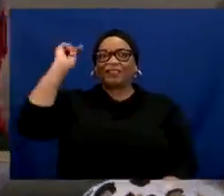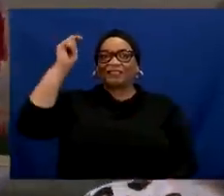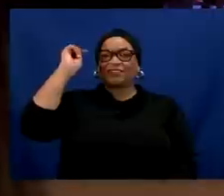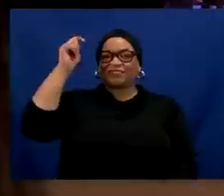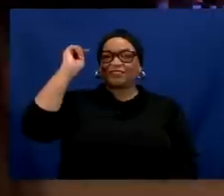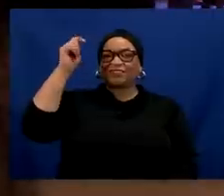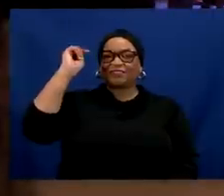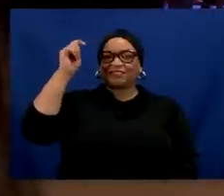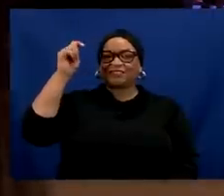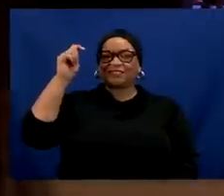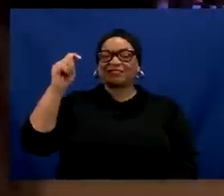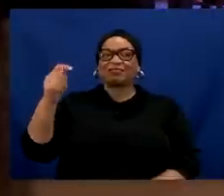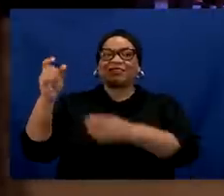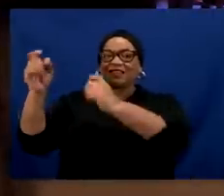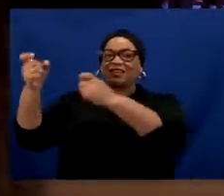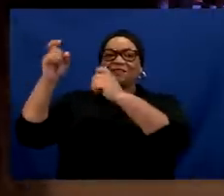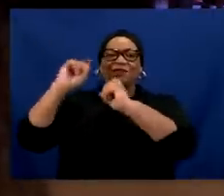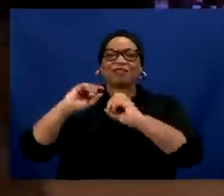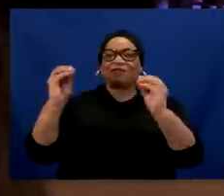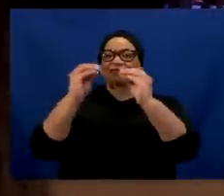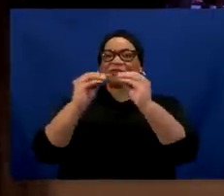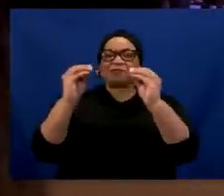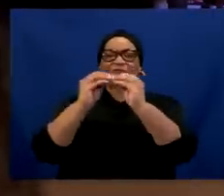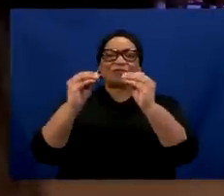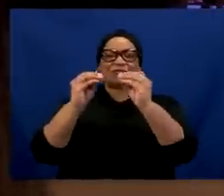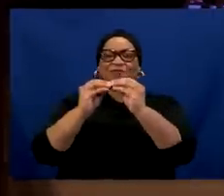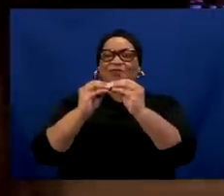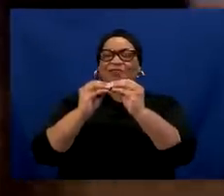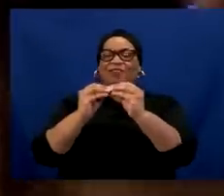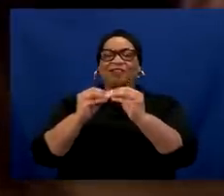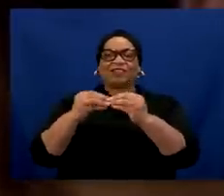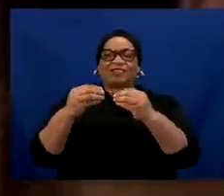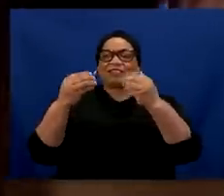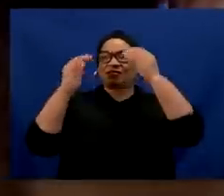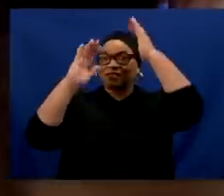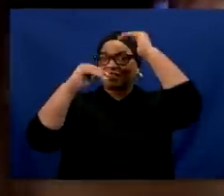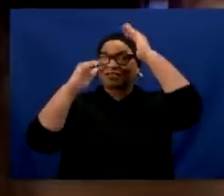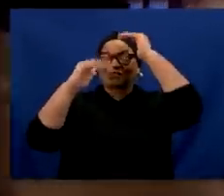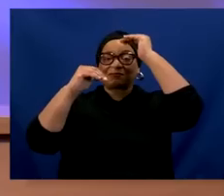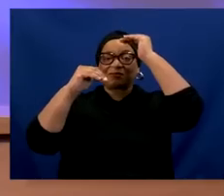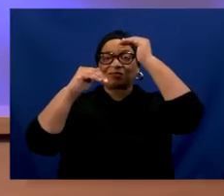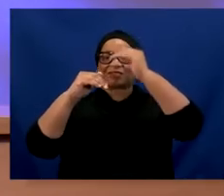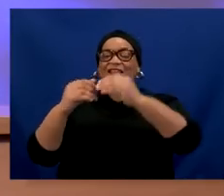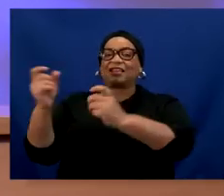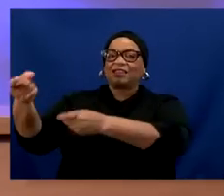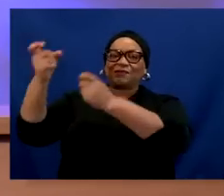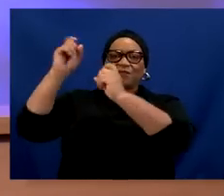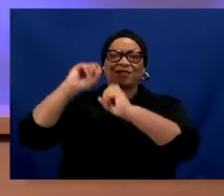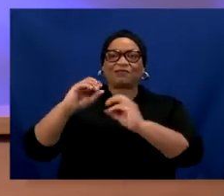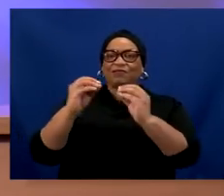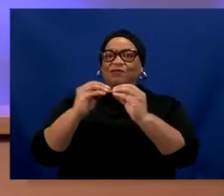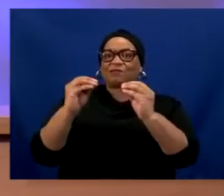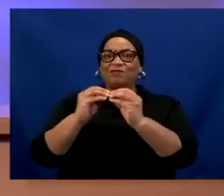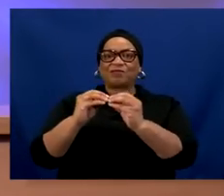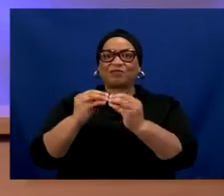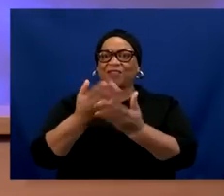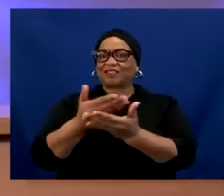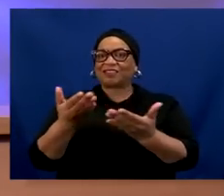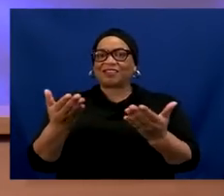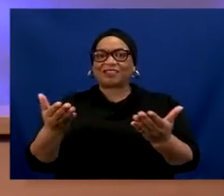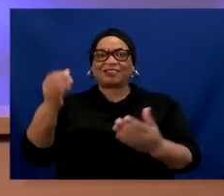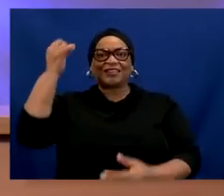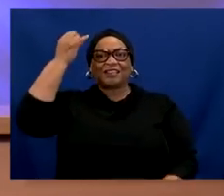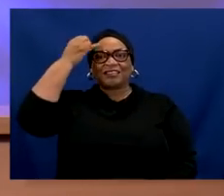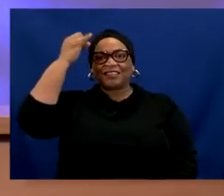testify he'll give you more than you ever expected? He'll give you more than you ever dreamed